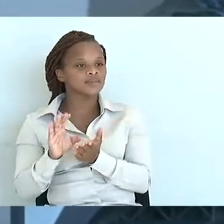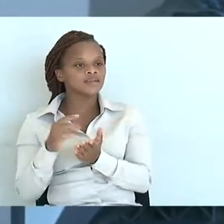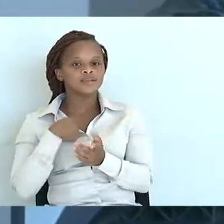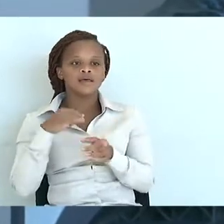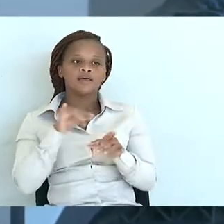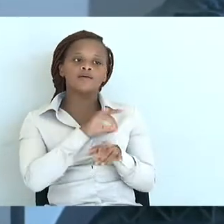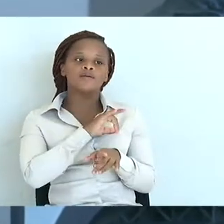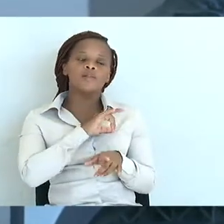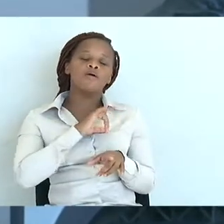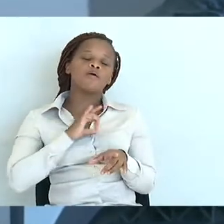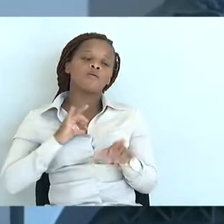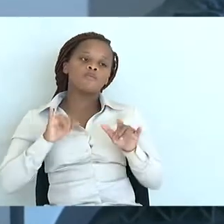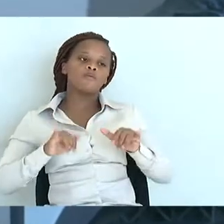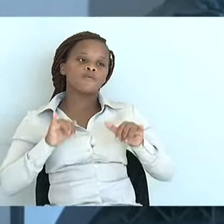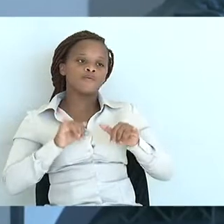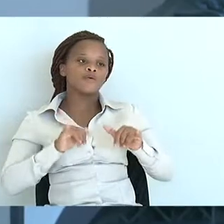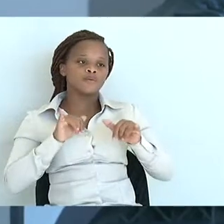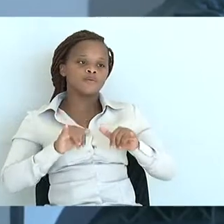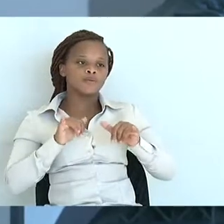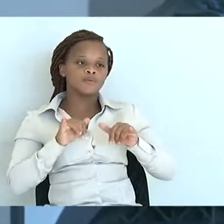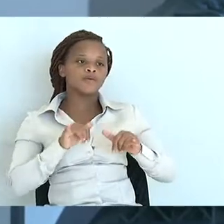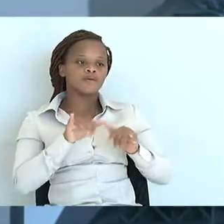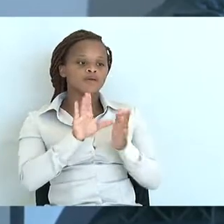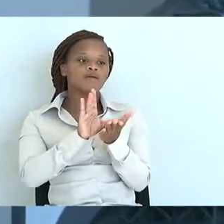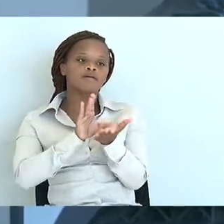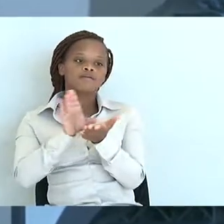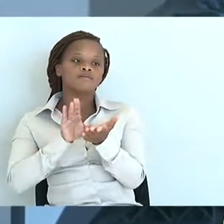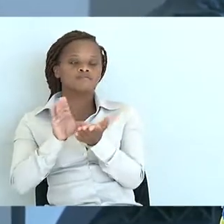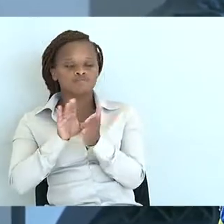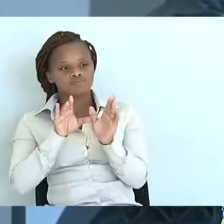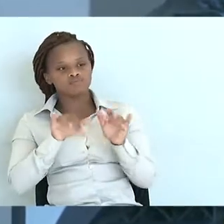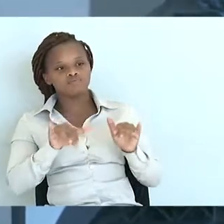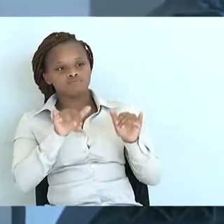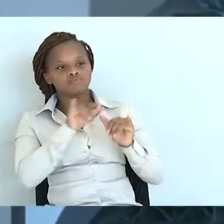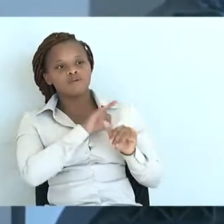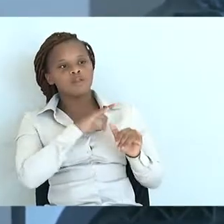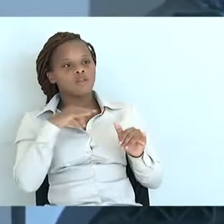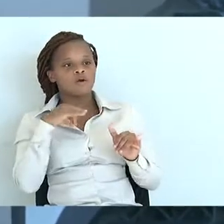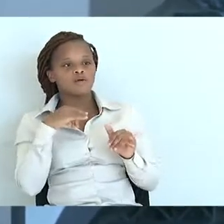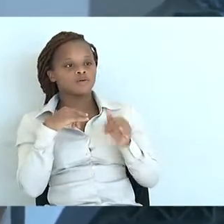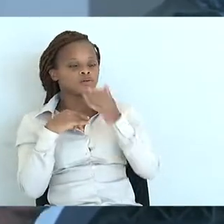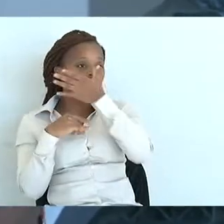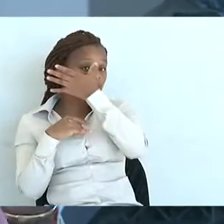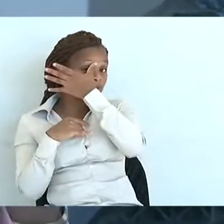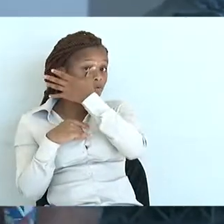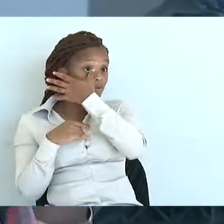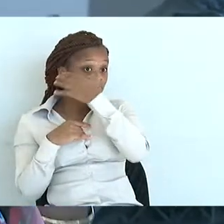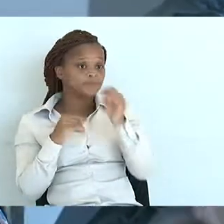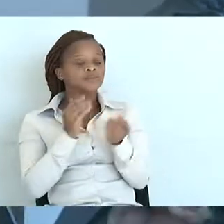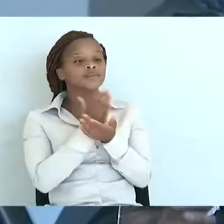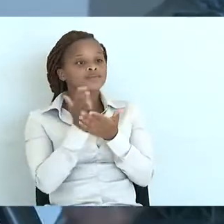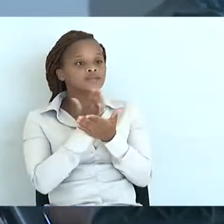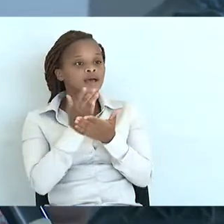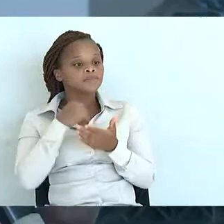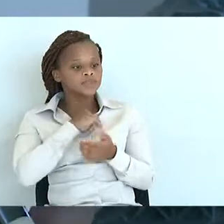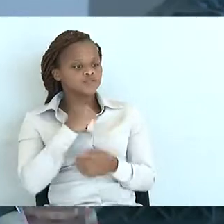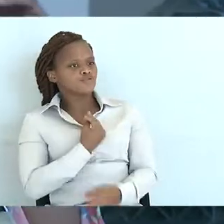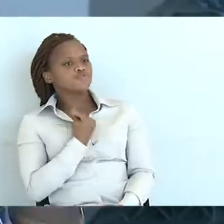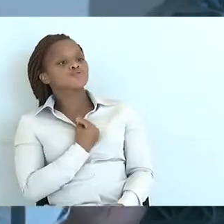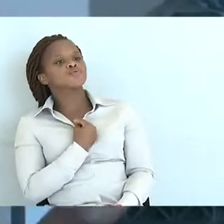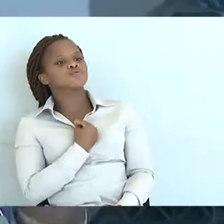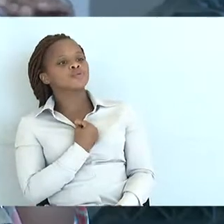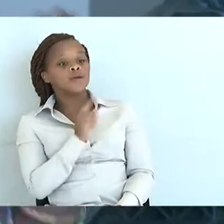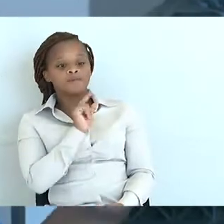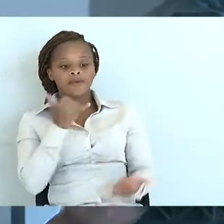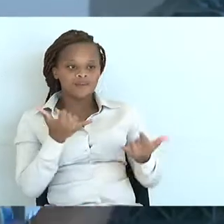get funding. Some of us who have been youth, isabi youth endala, sesize singena komama manje. We are